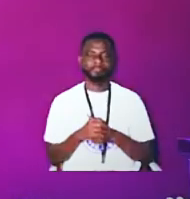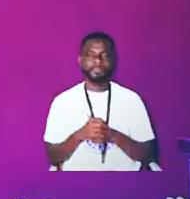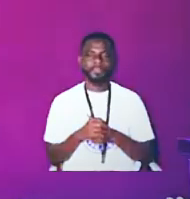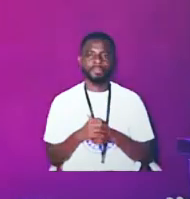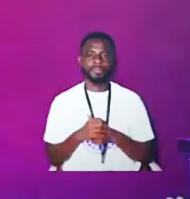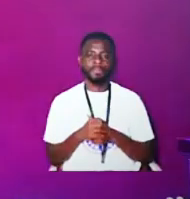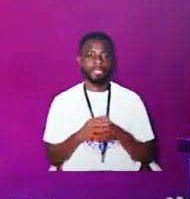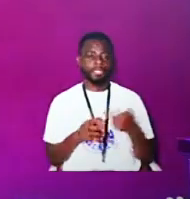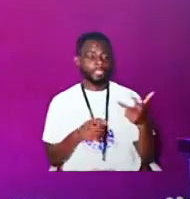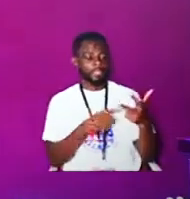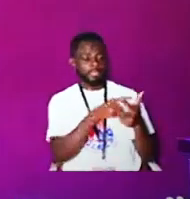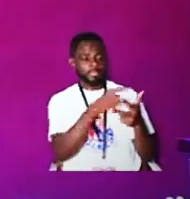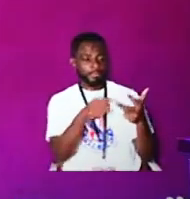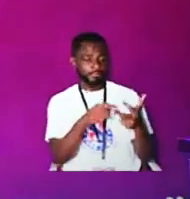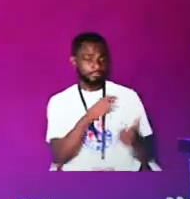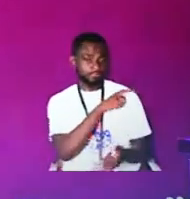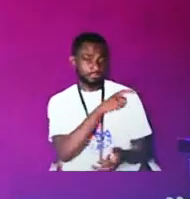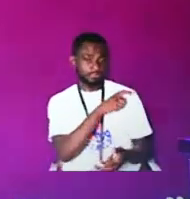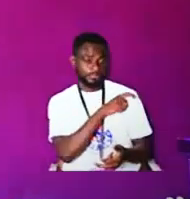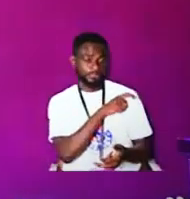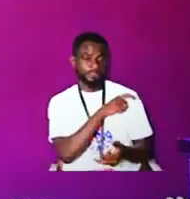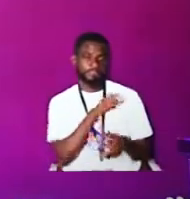Three of them, they've all left him.